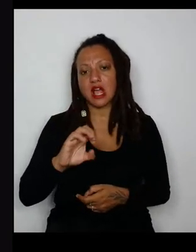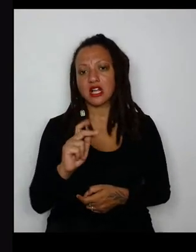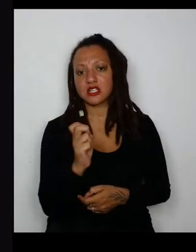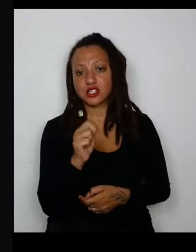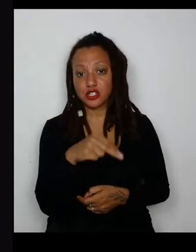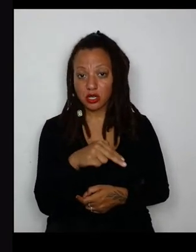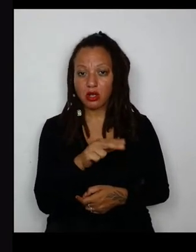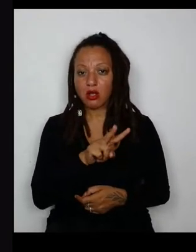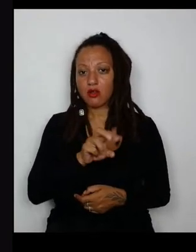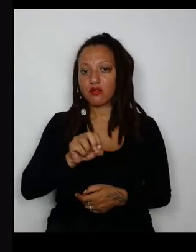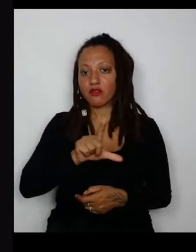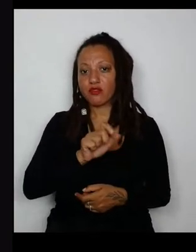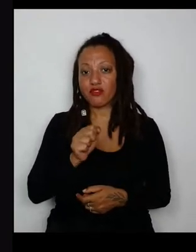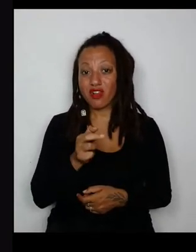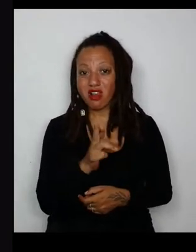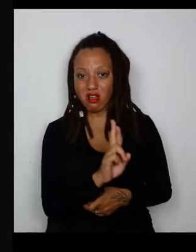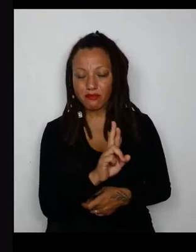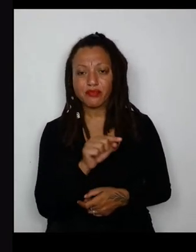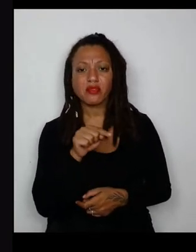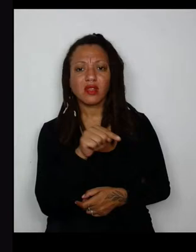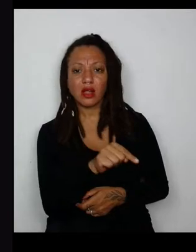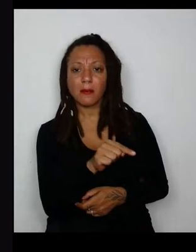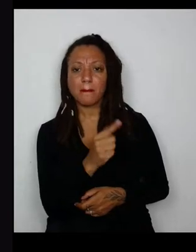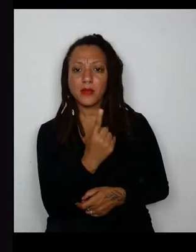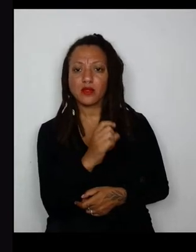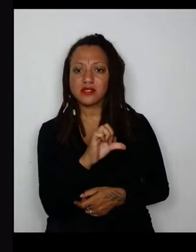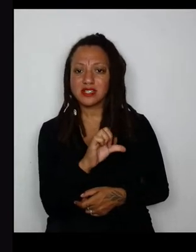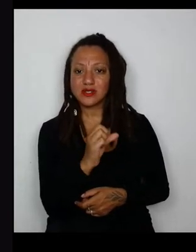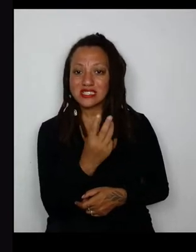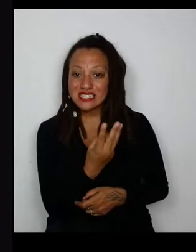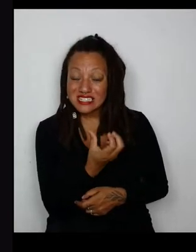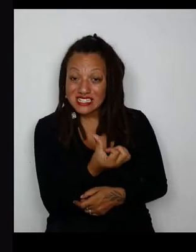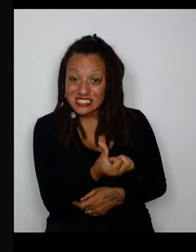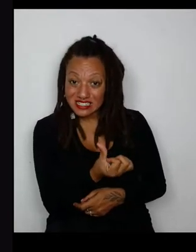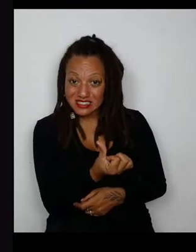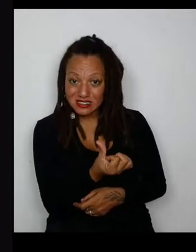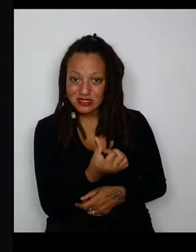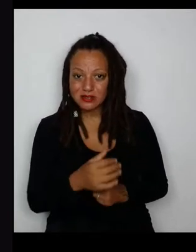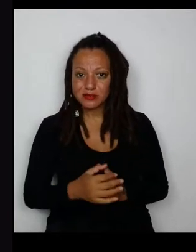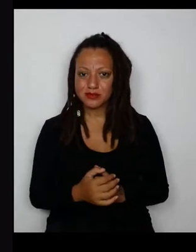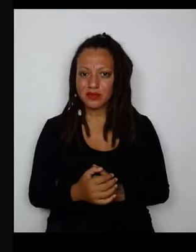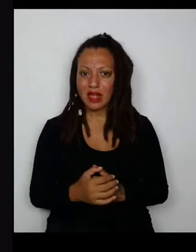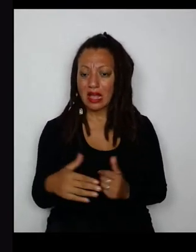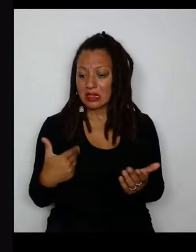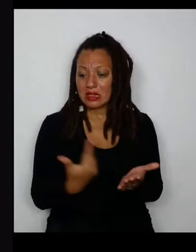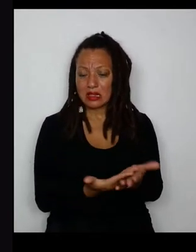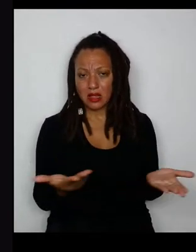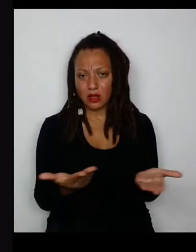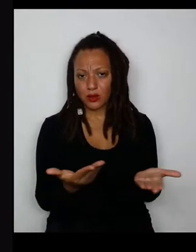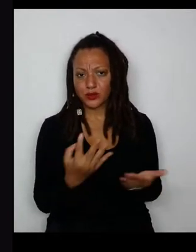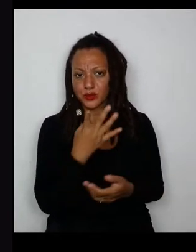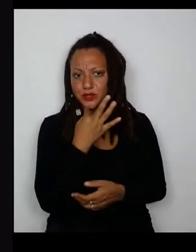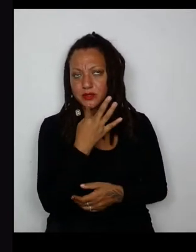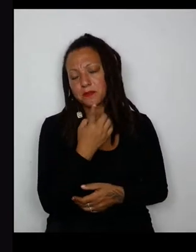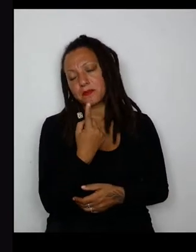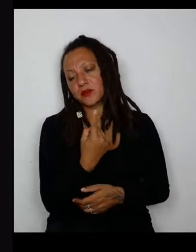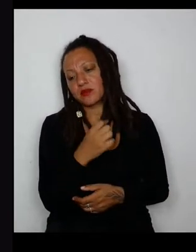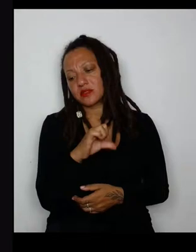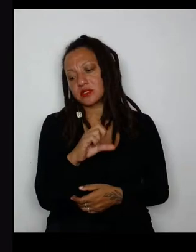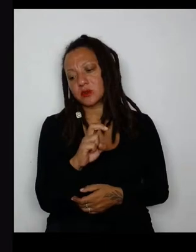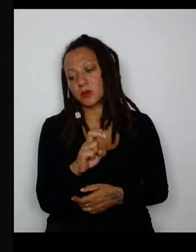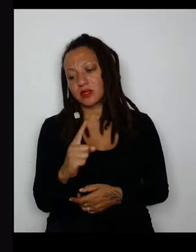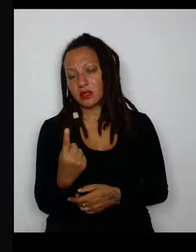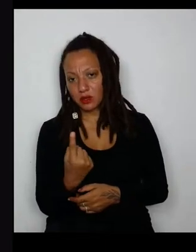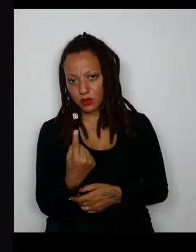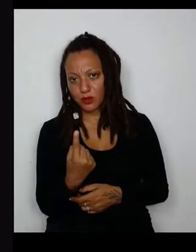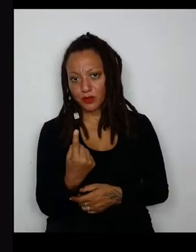umbra's voila and vola had it until 1936. from what we know in